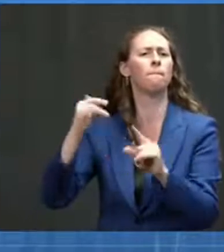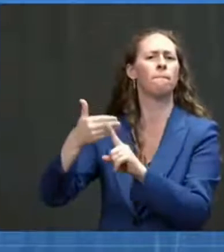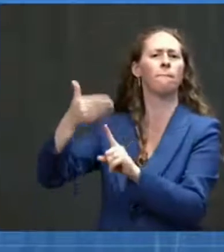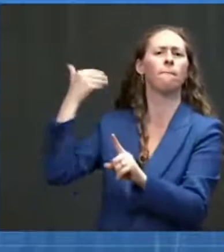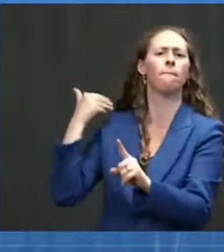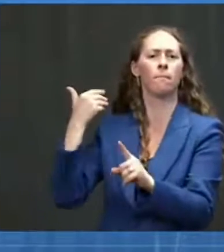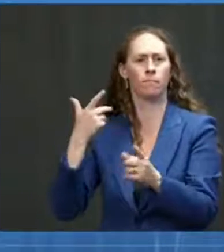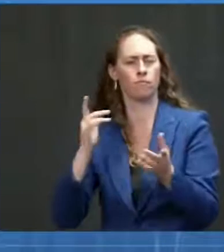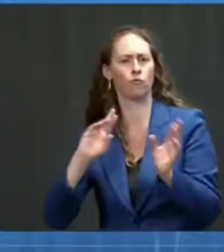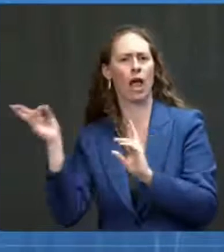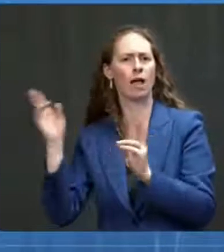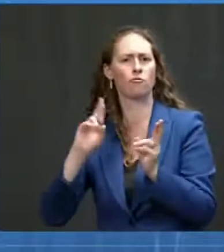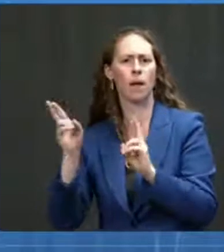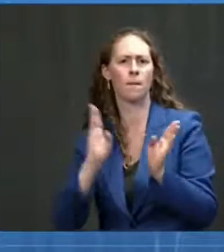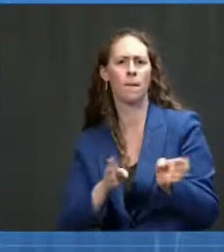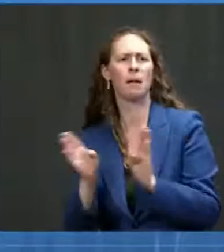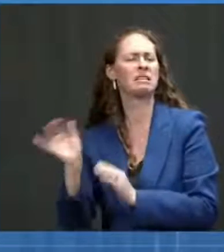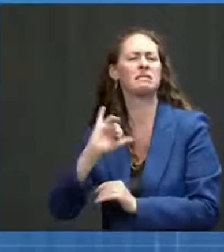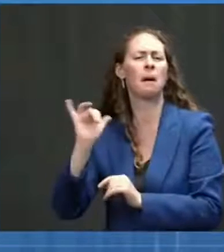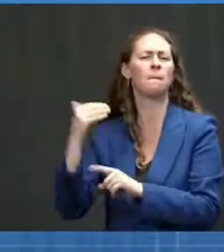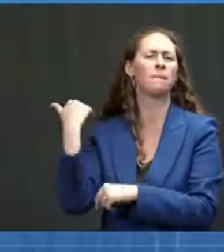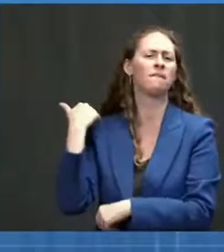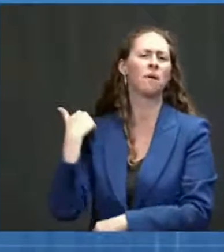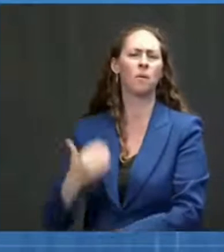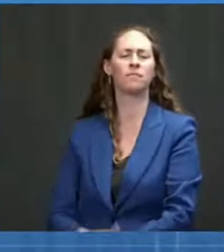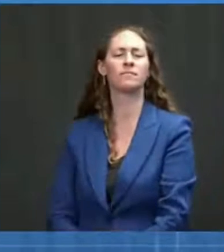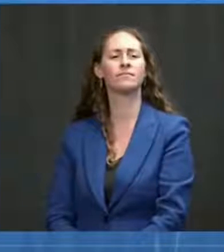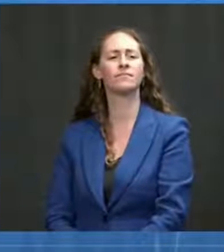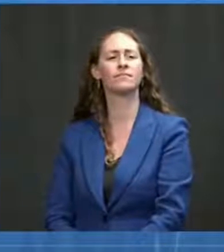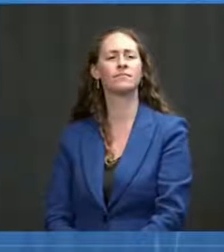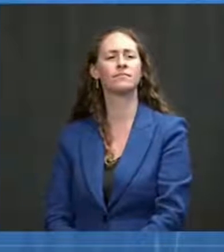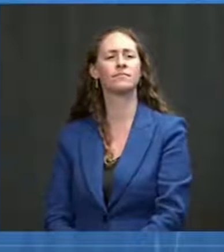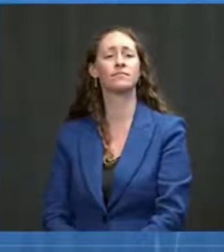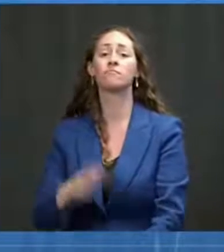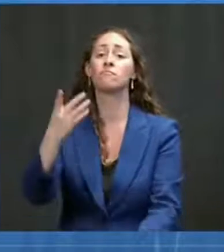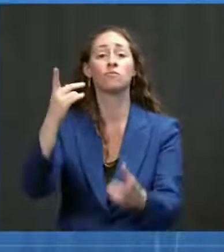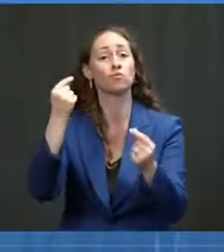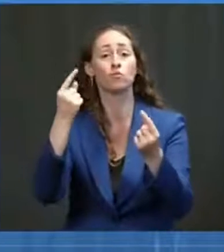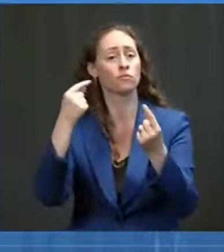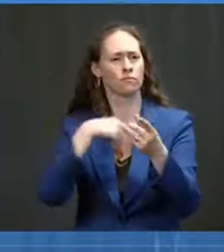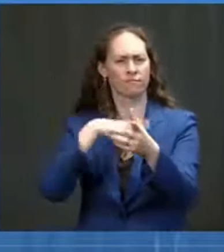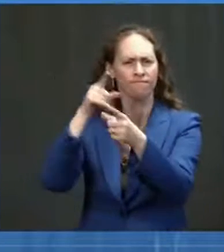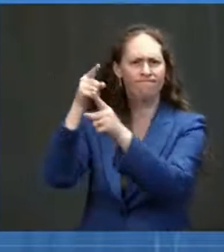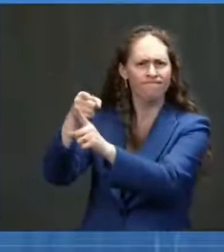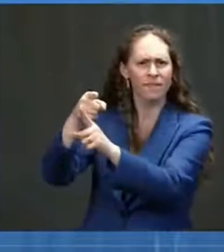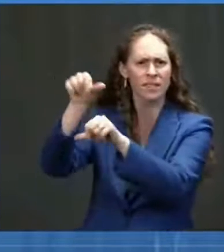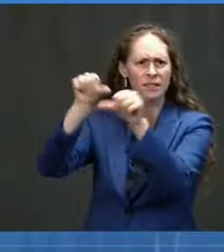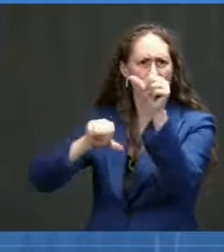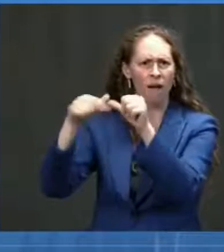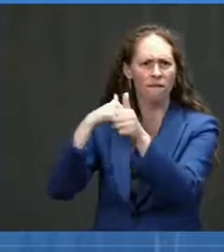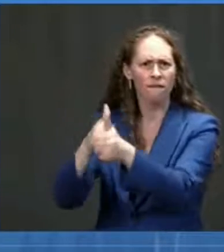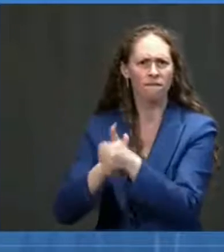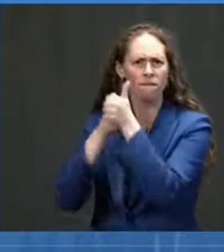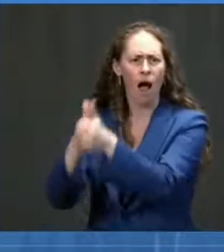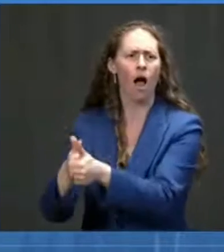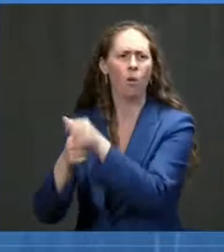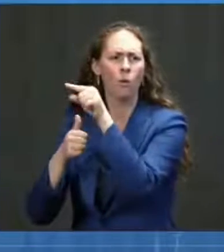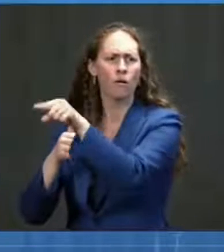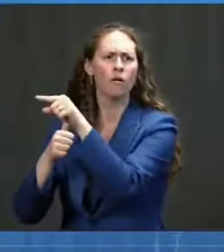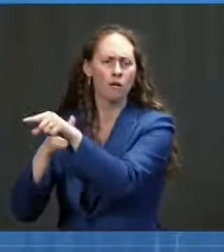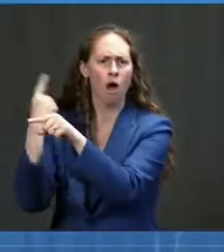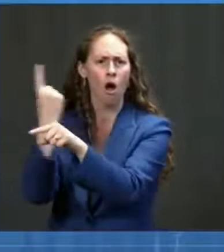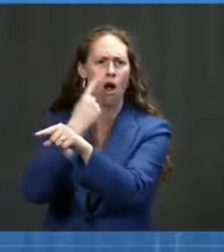war. Be guided by the science, and always, always stay one step ahead of the